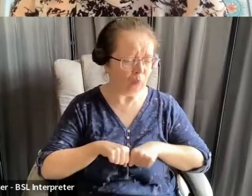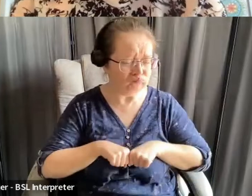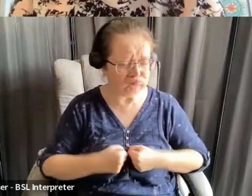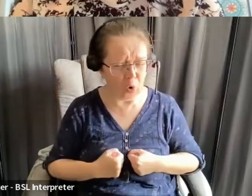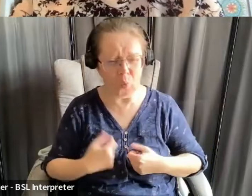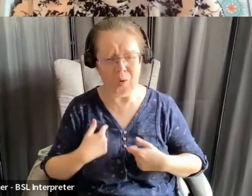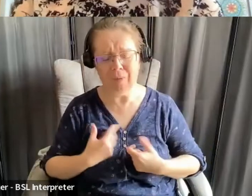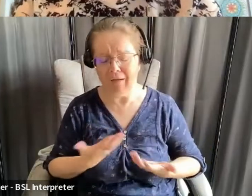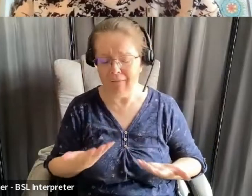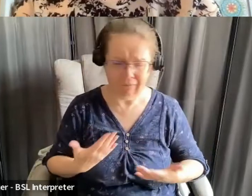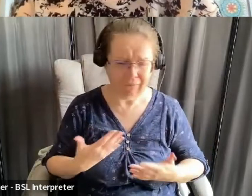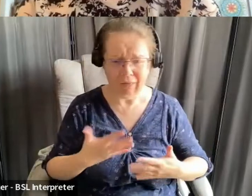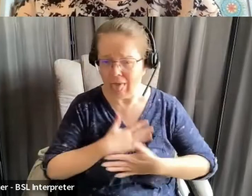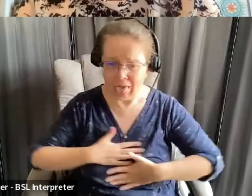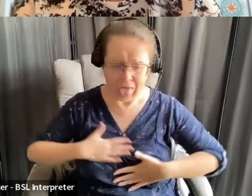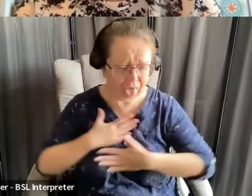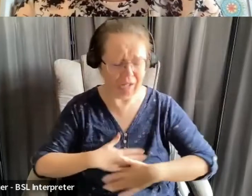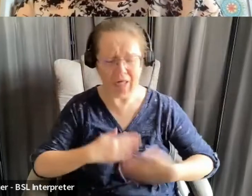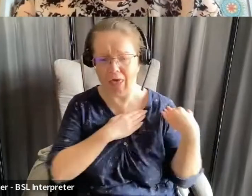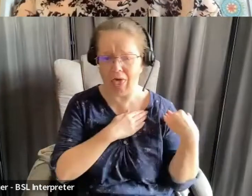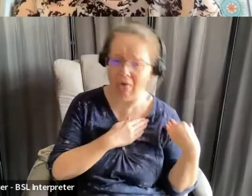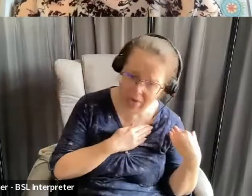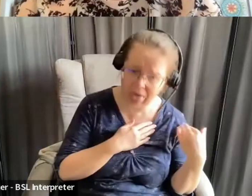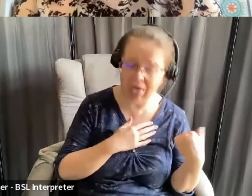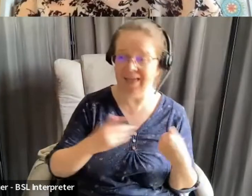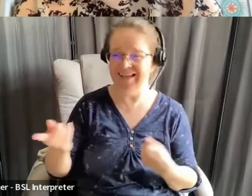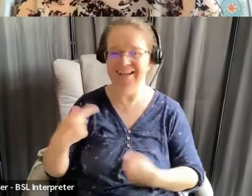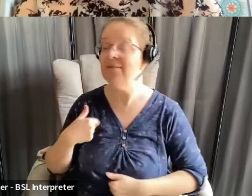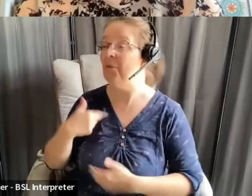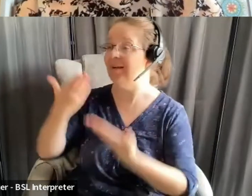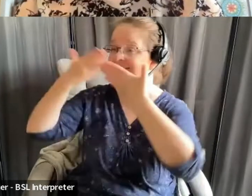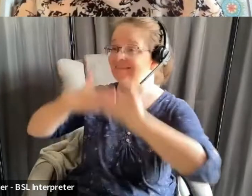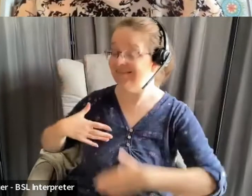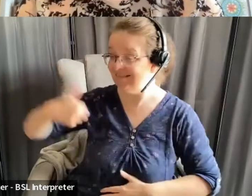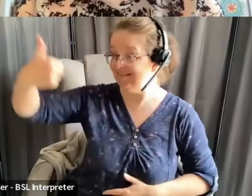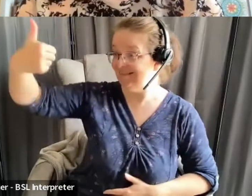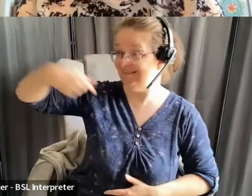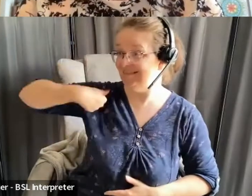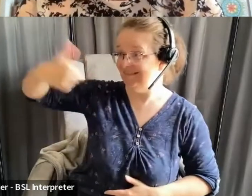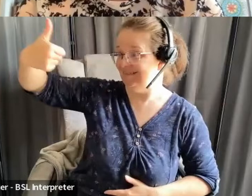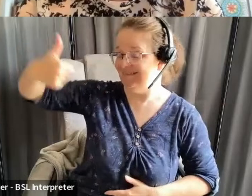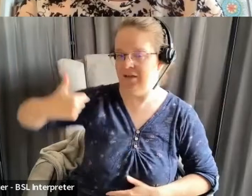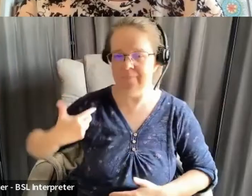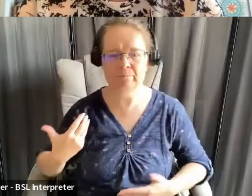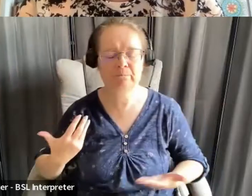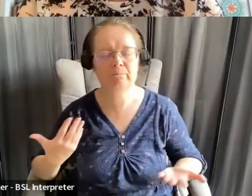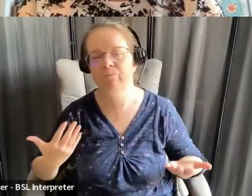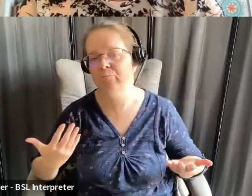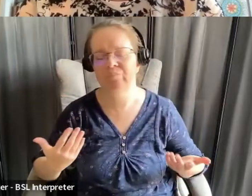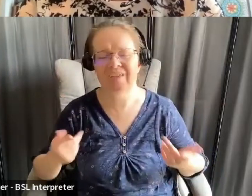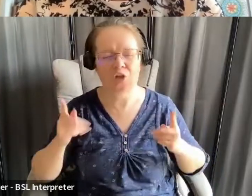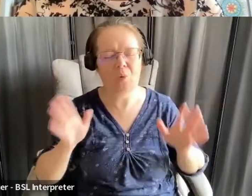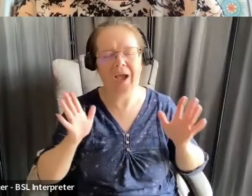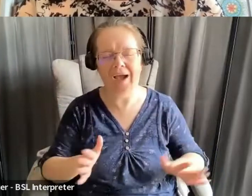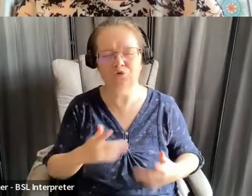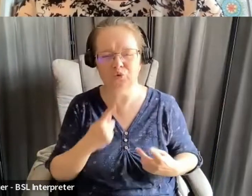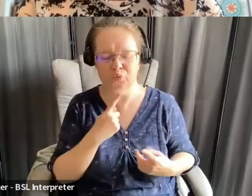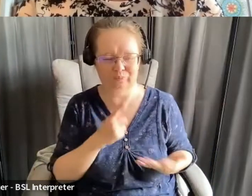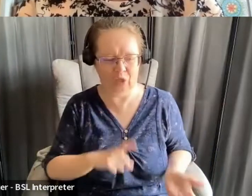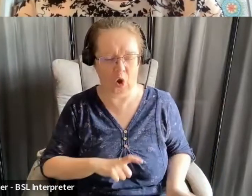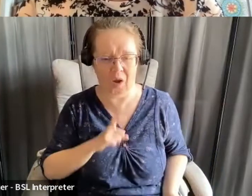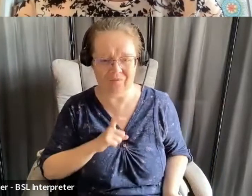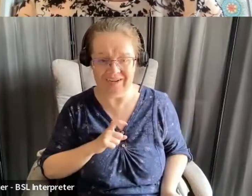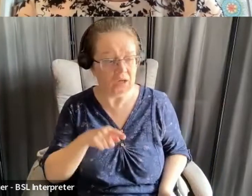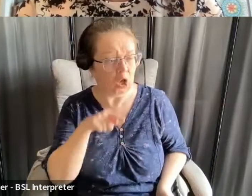we're overwhelmed, whatever it might be, and I think sometimes you just have to have that confidence to say, are